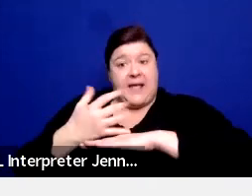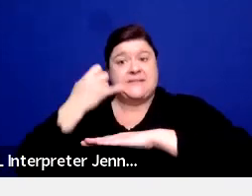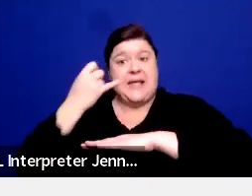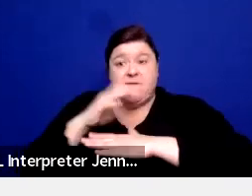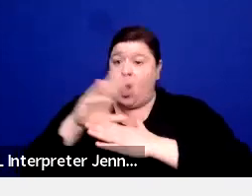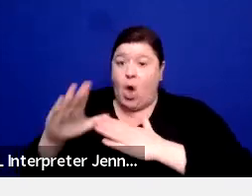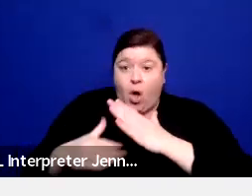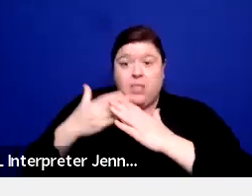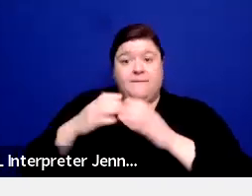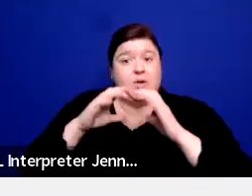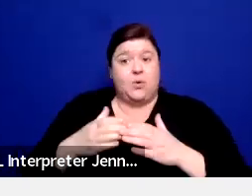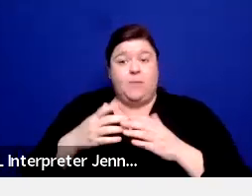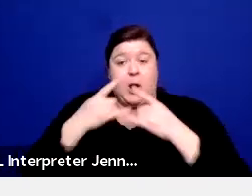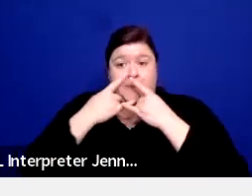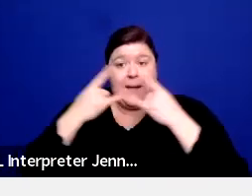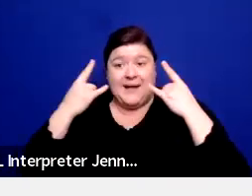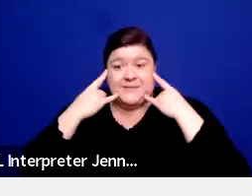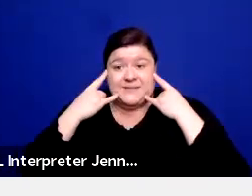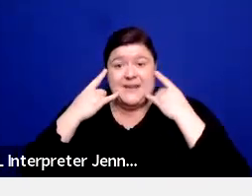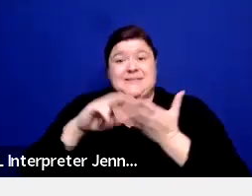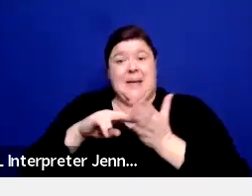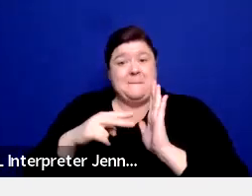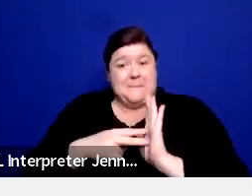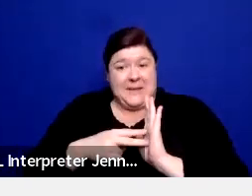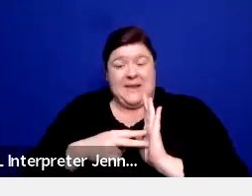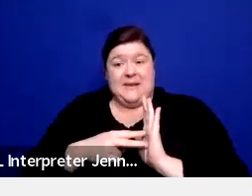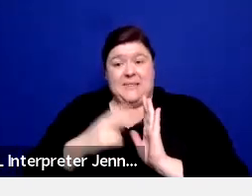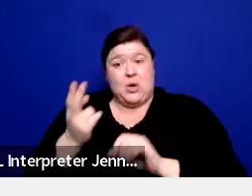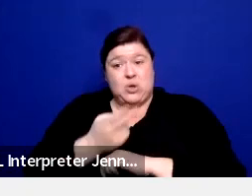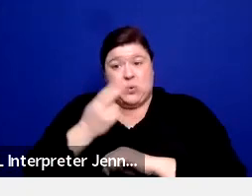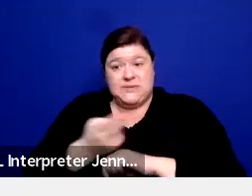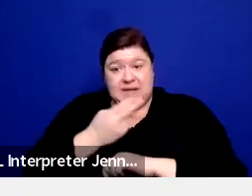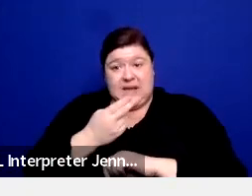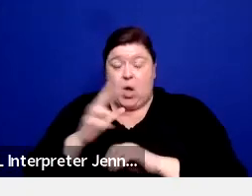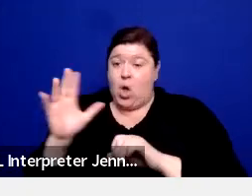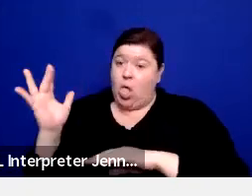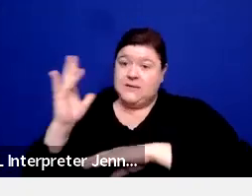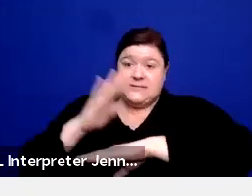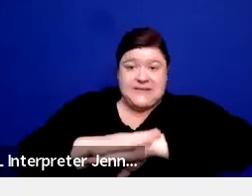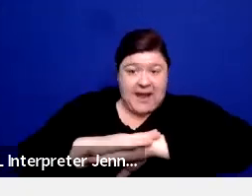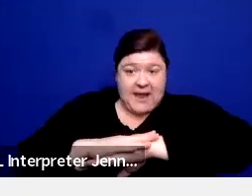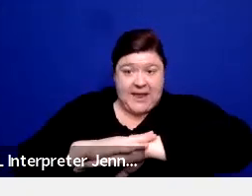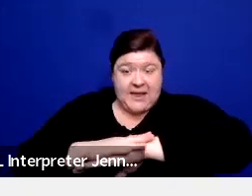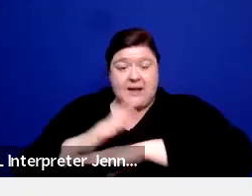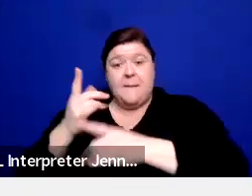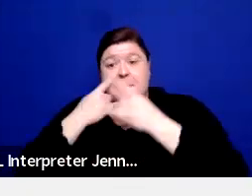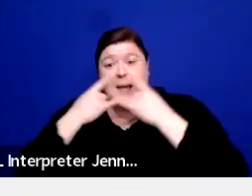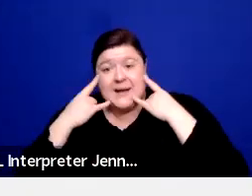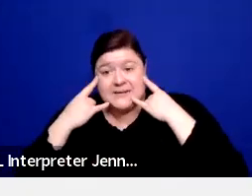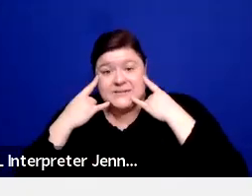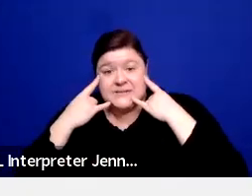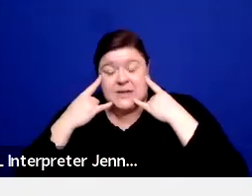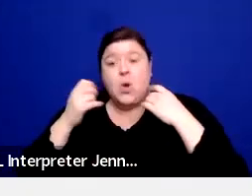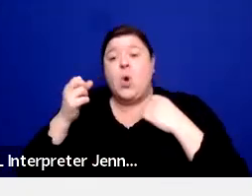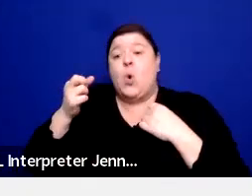masked. Does that mean that children are actively wearing them except for when eating or resting? Or can it be that all children are encouraged to